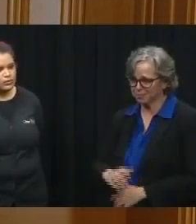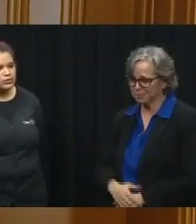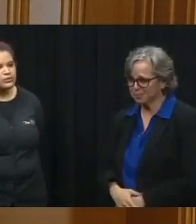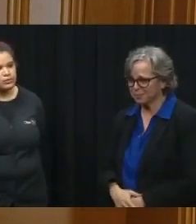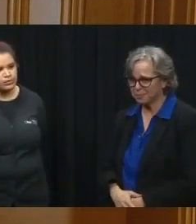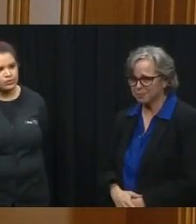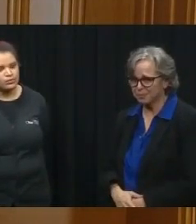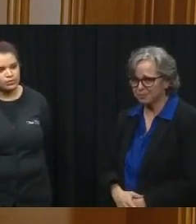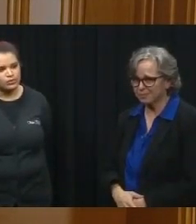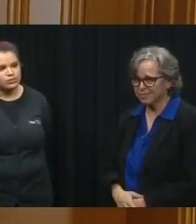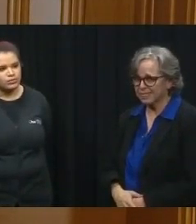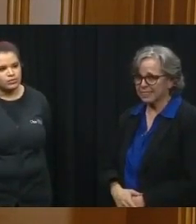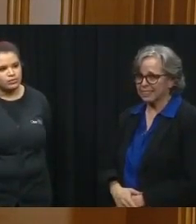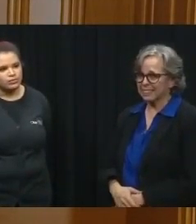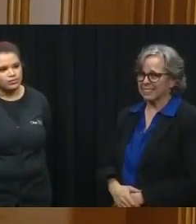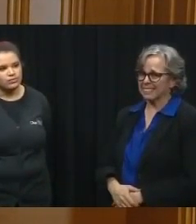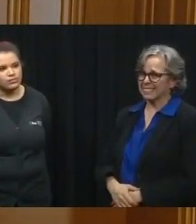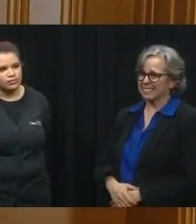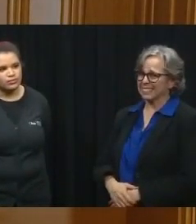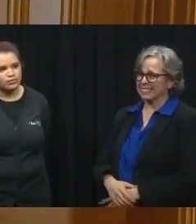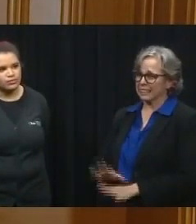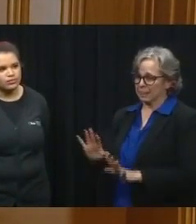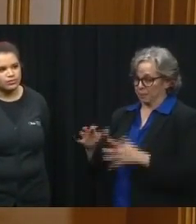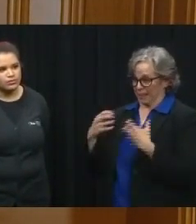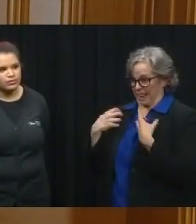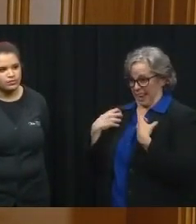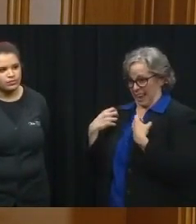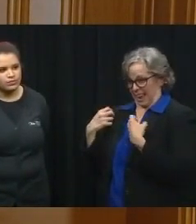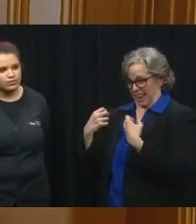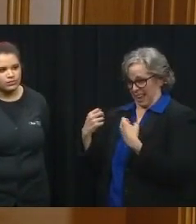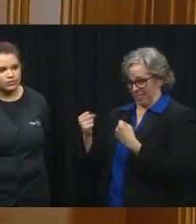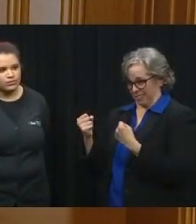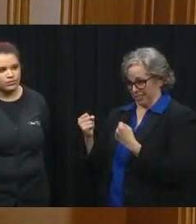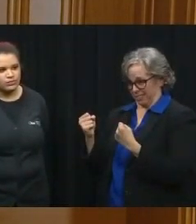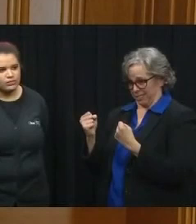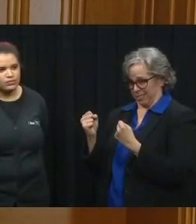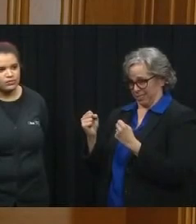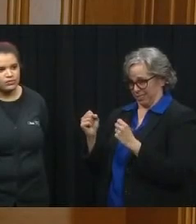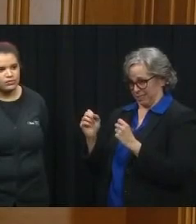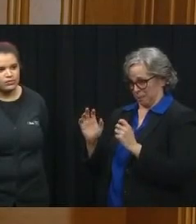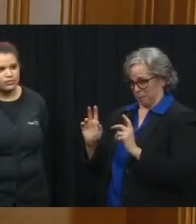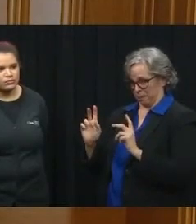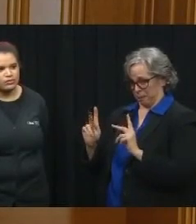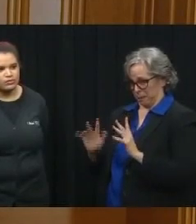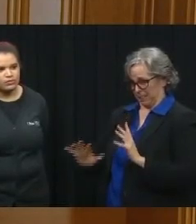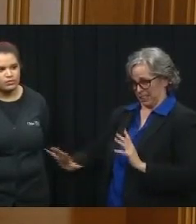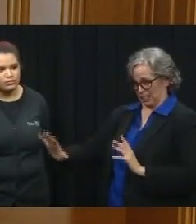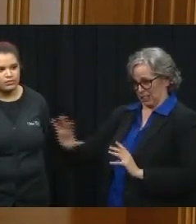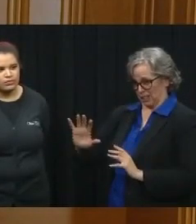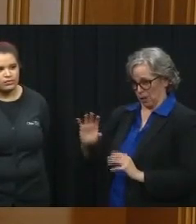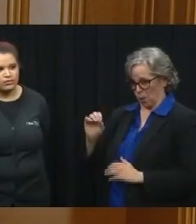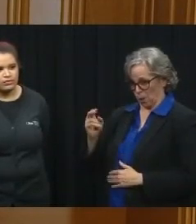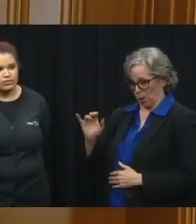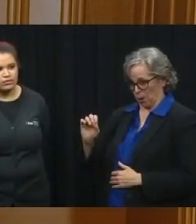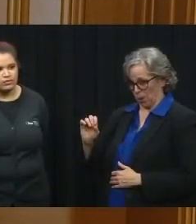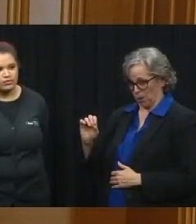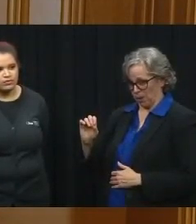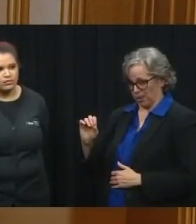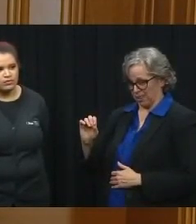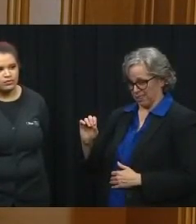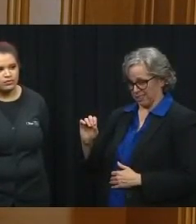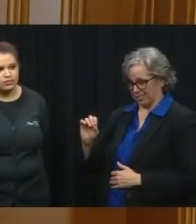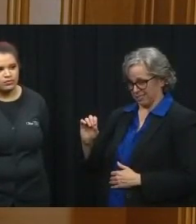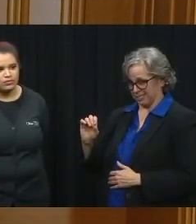The health of well-being of every Ohioan, I believe, is really tied to our